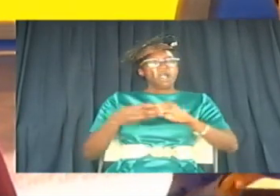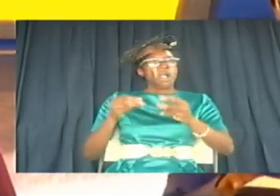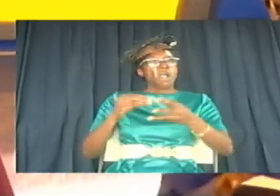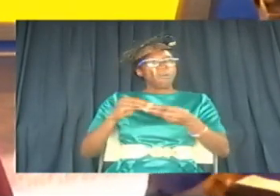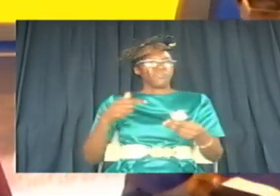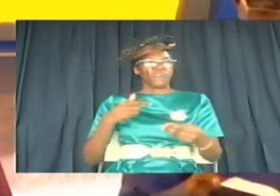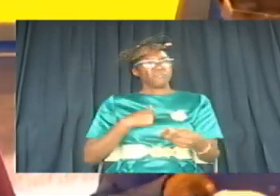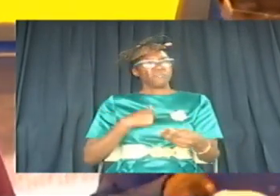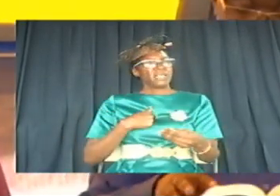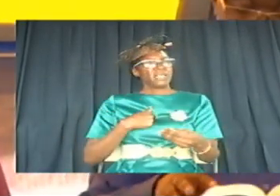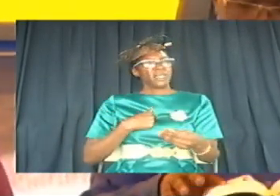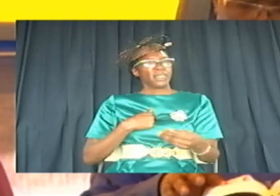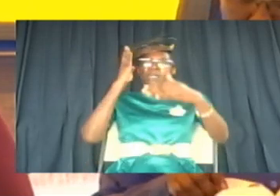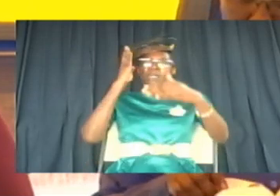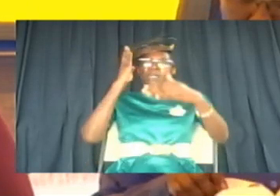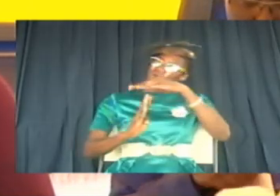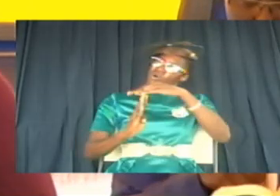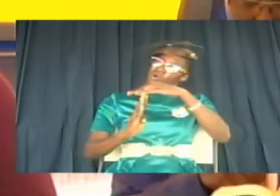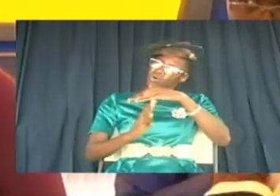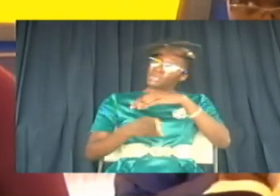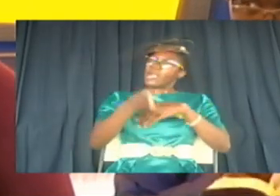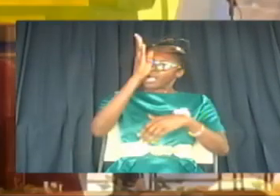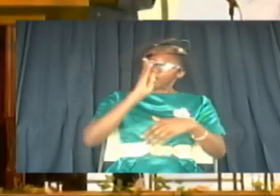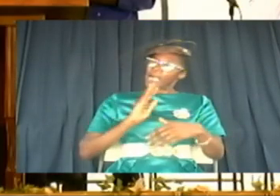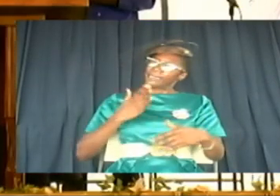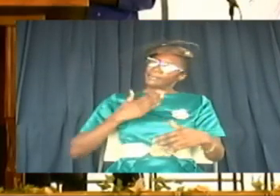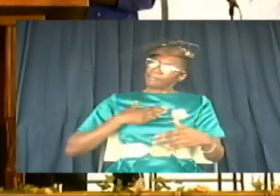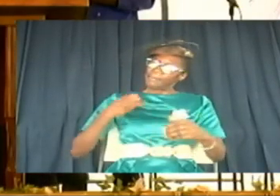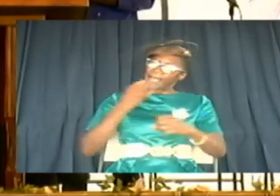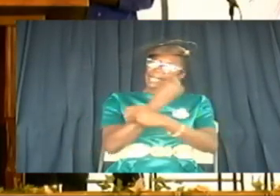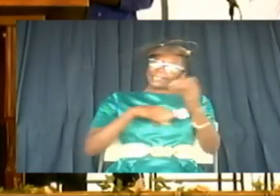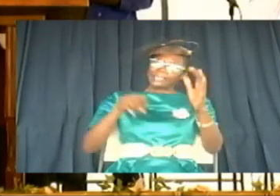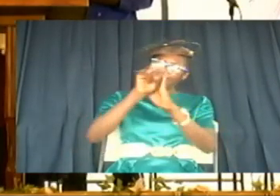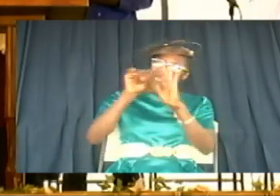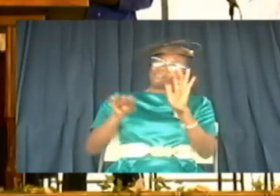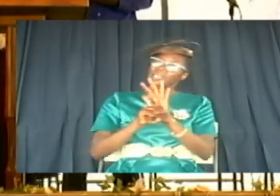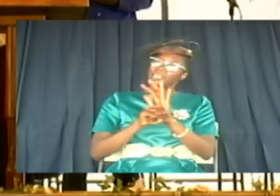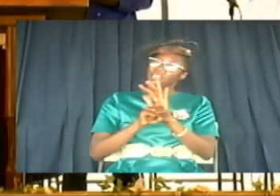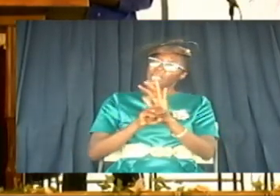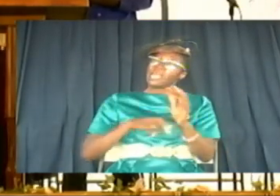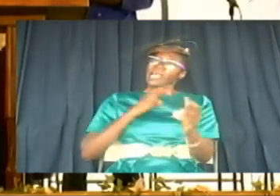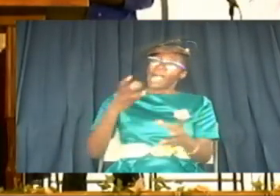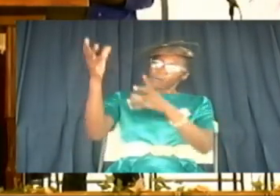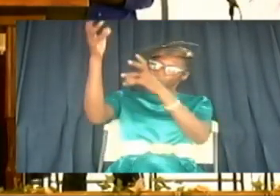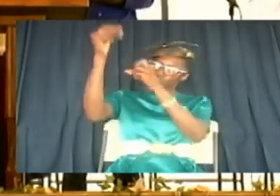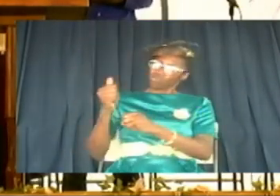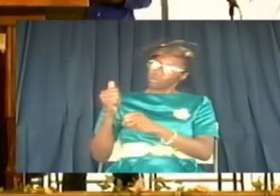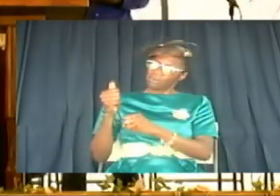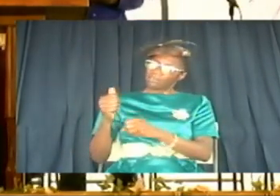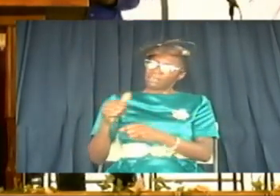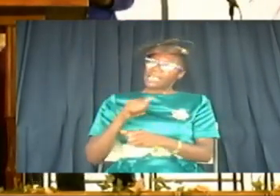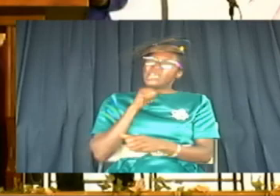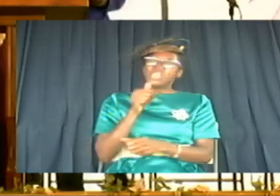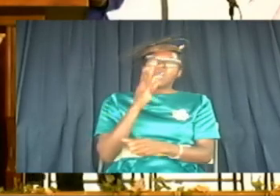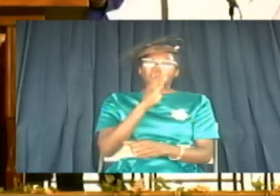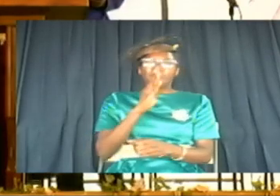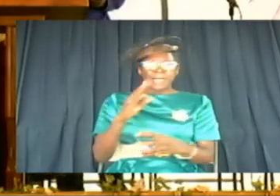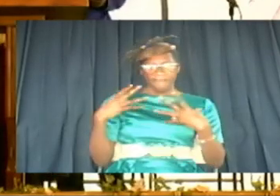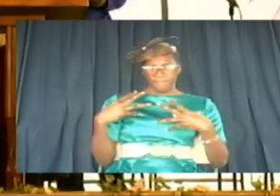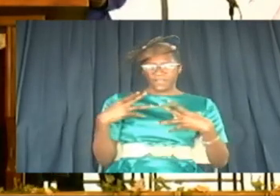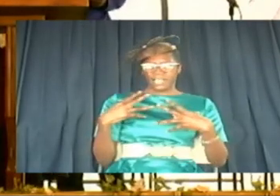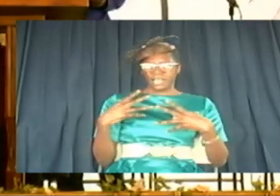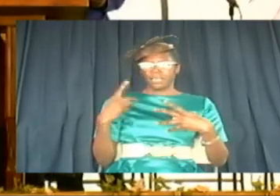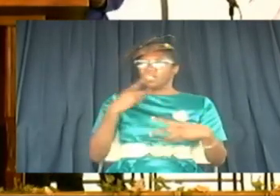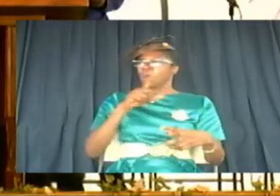me. Behold, God is my salvation. I will trust and not be